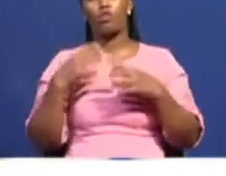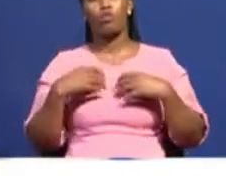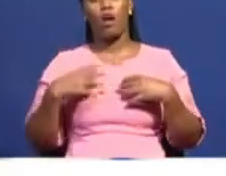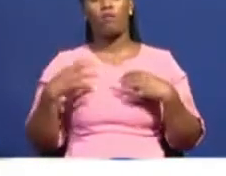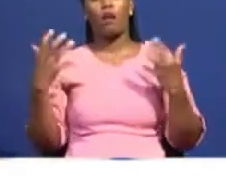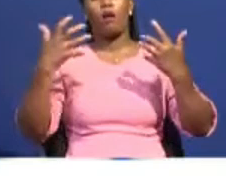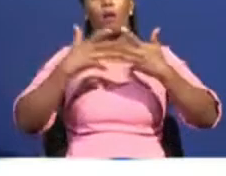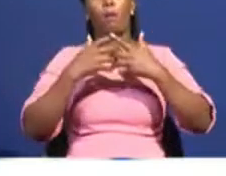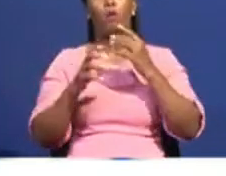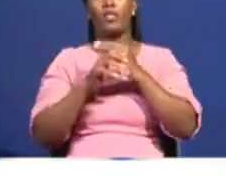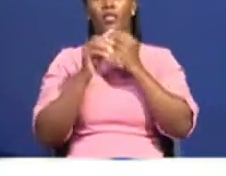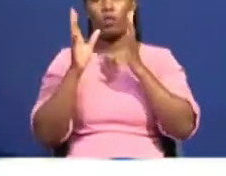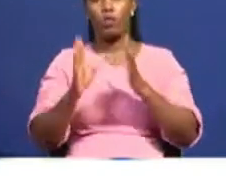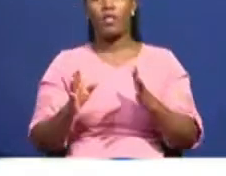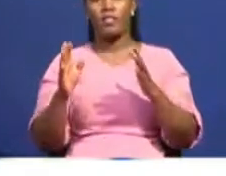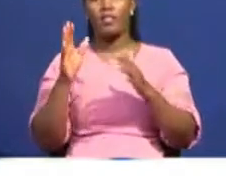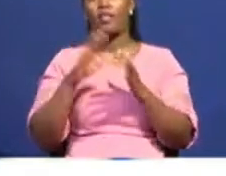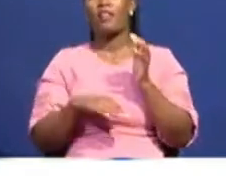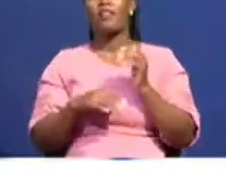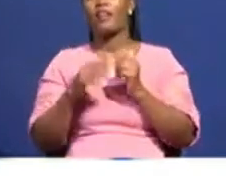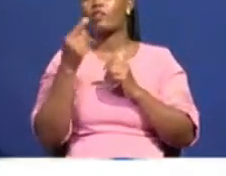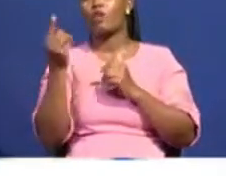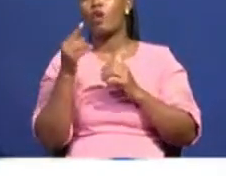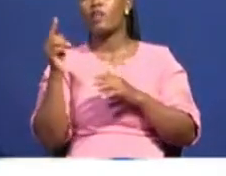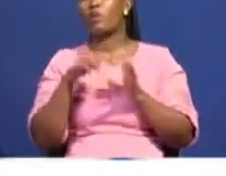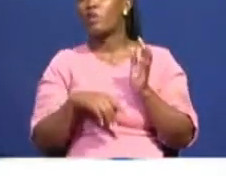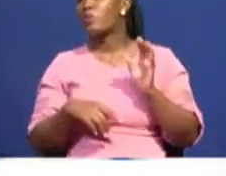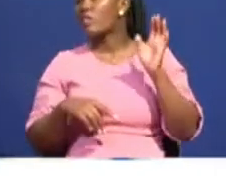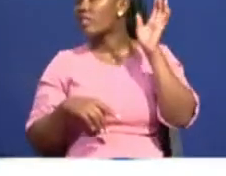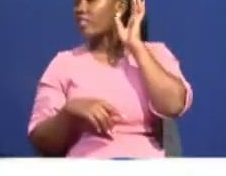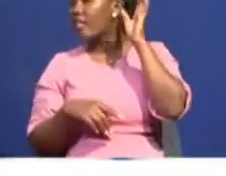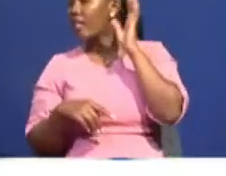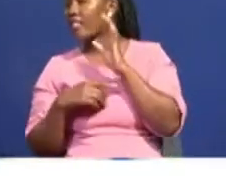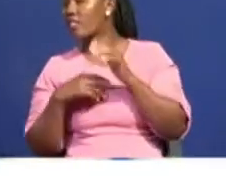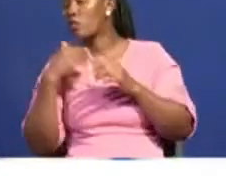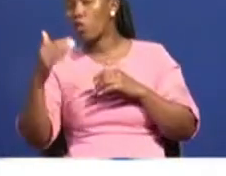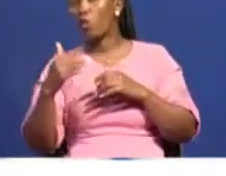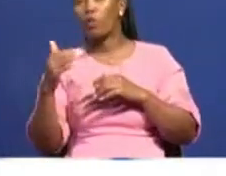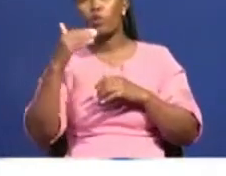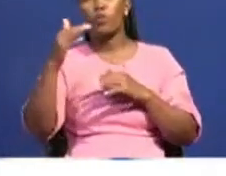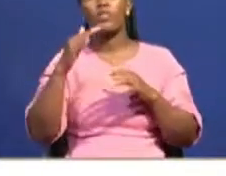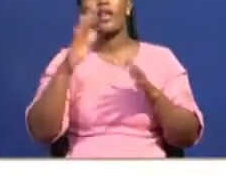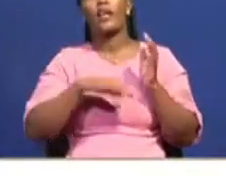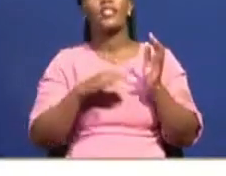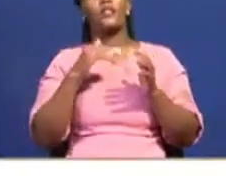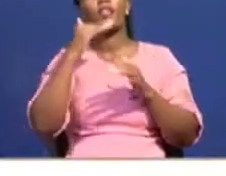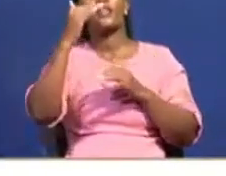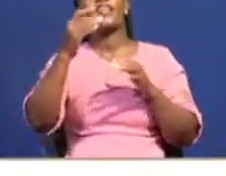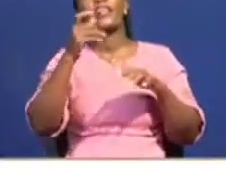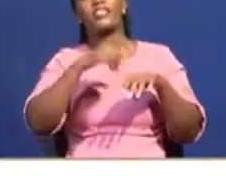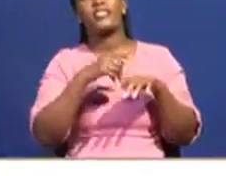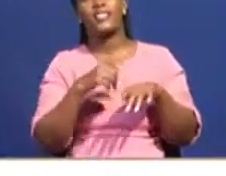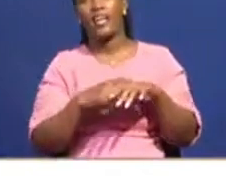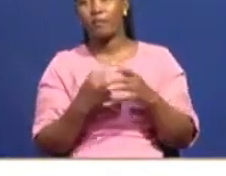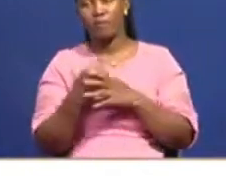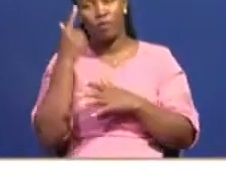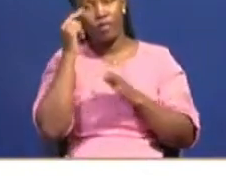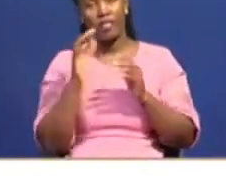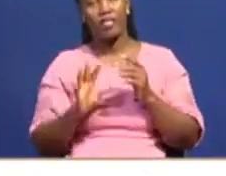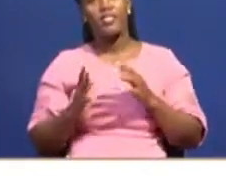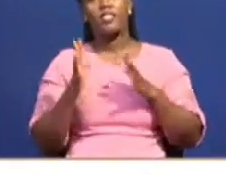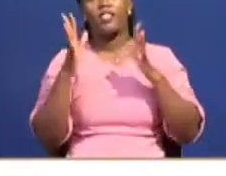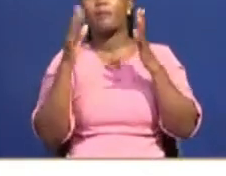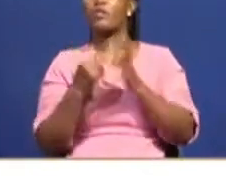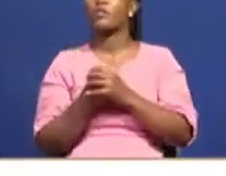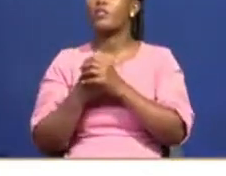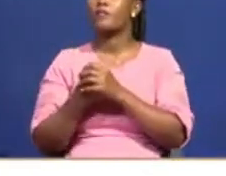as opposed to just that problem we hear about on the news and never hear about it until the next time it's covered. Quite interesting. Yeah. This semblance of effort